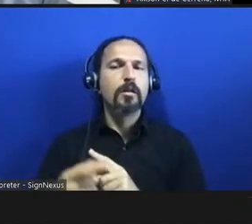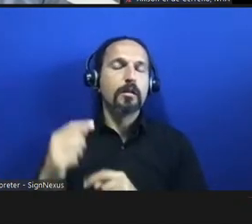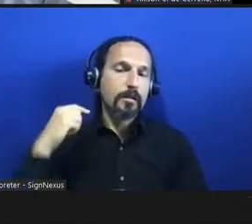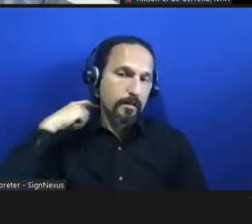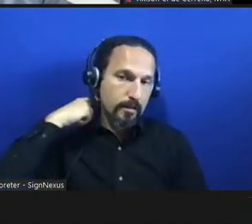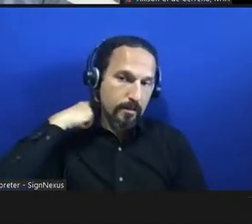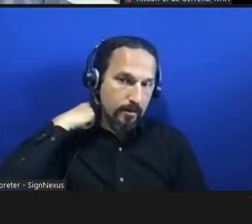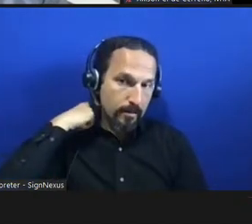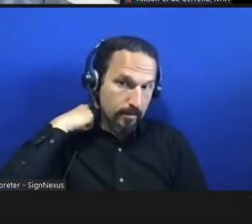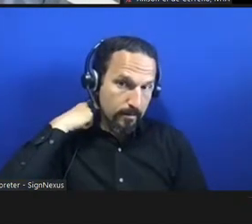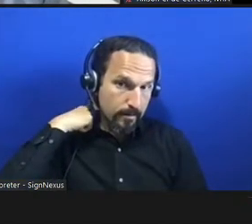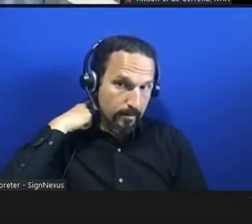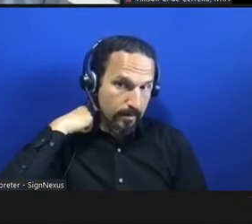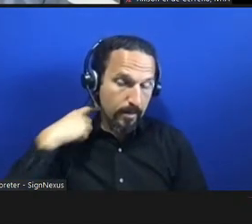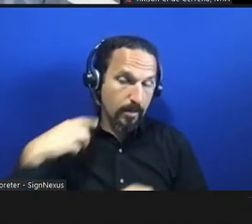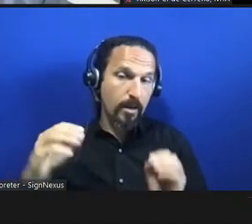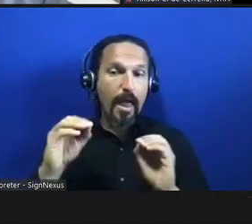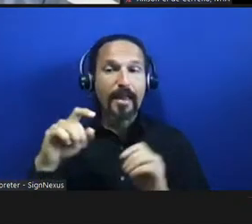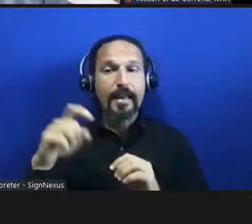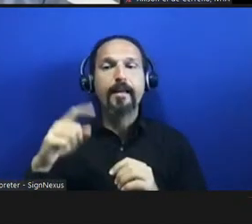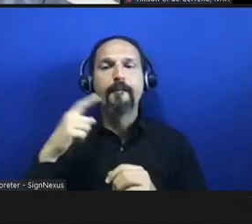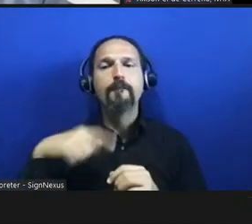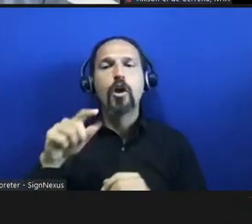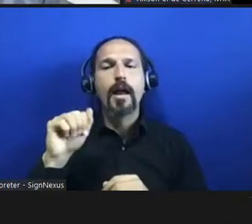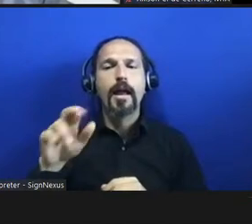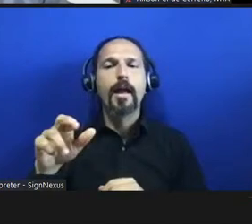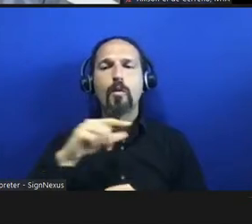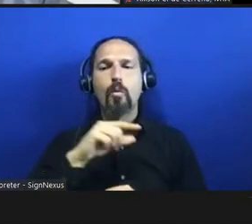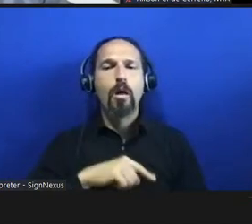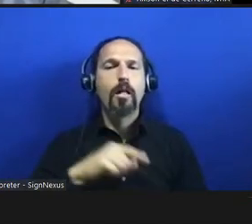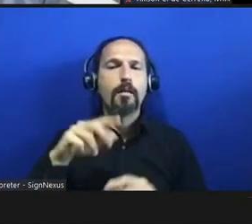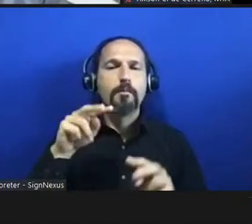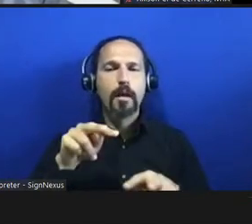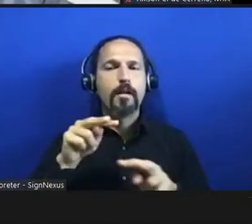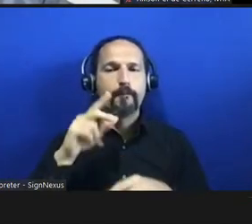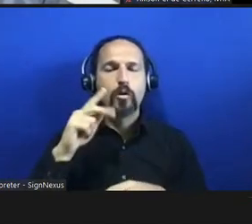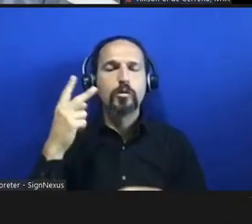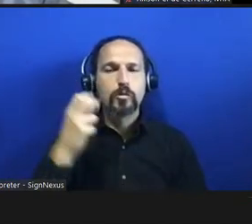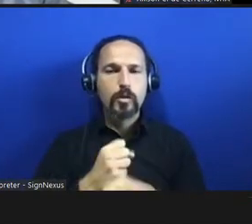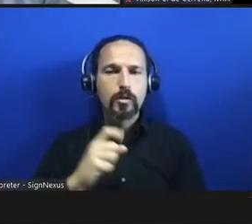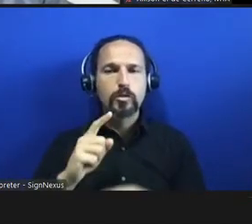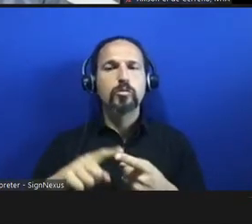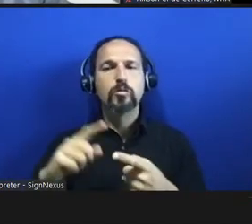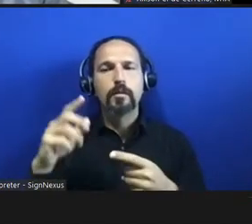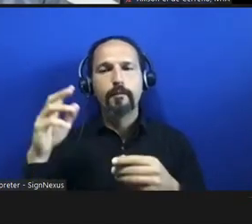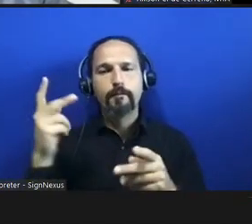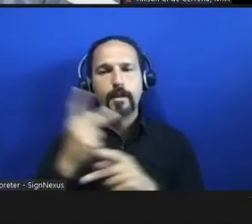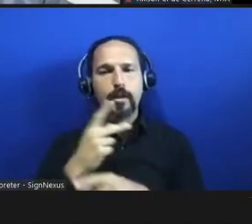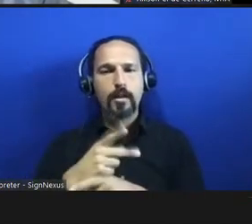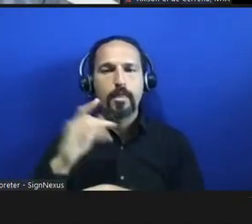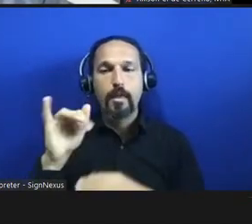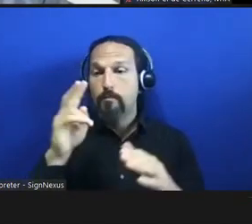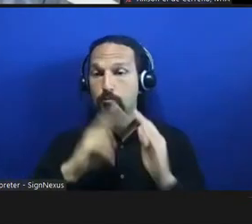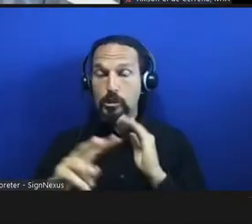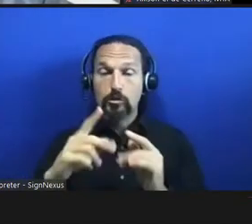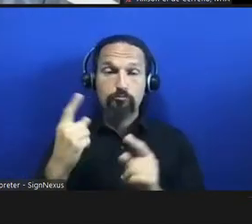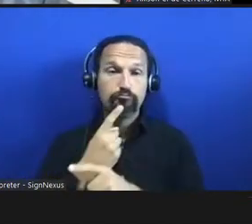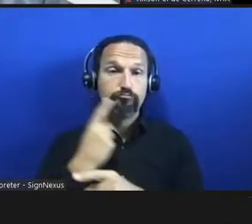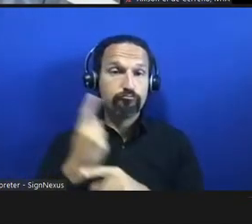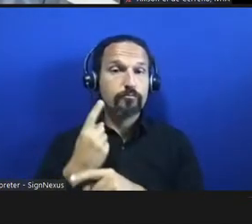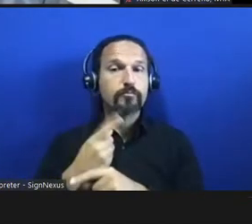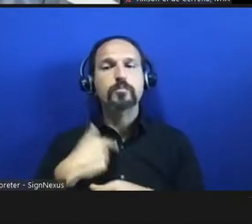measures are needed merely calling for an air quality monitoring for two years to determine if the projections are accurate